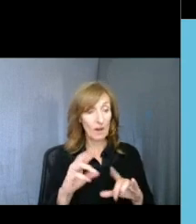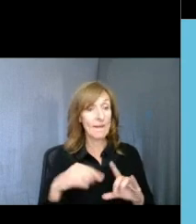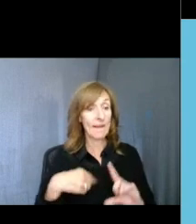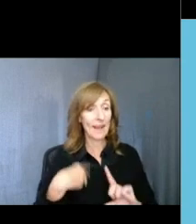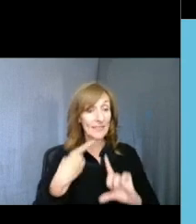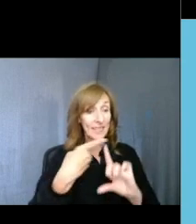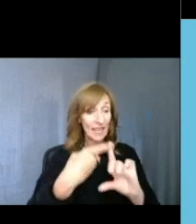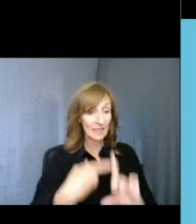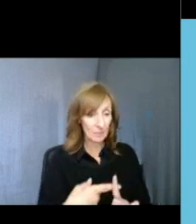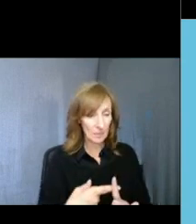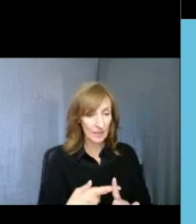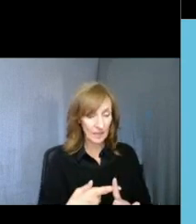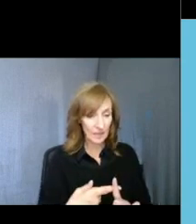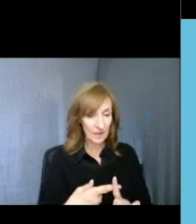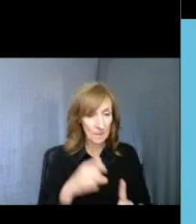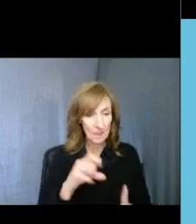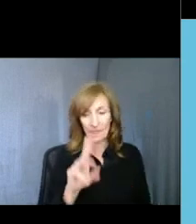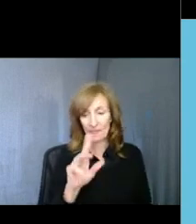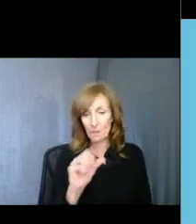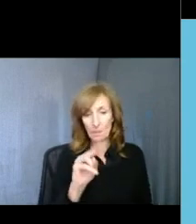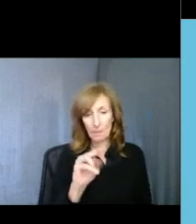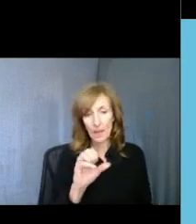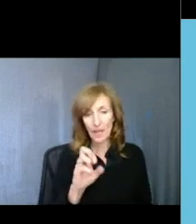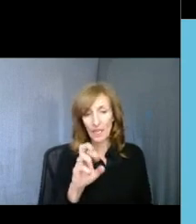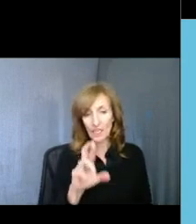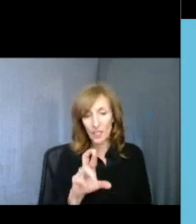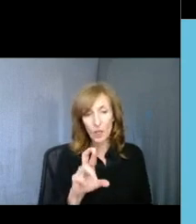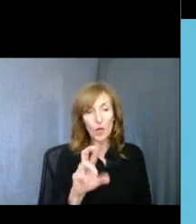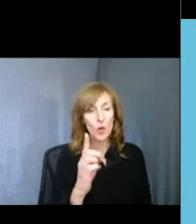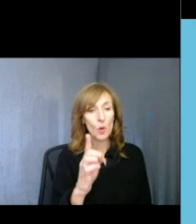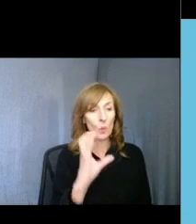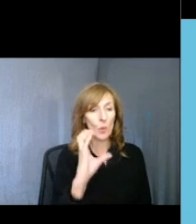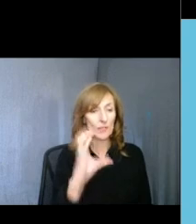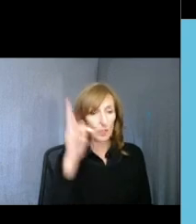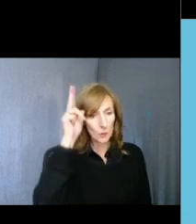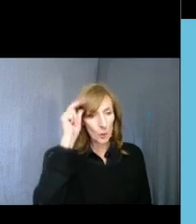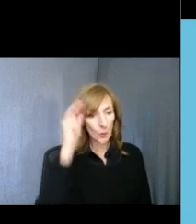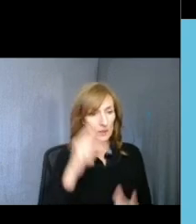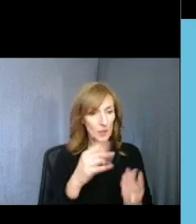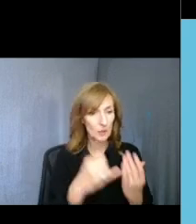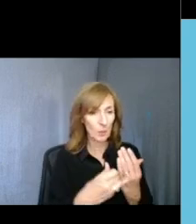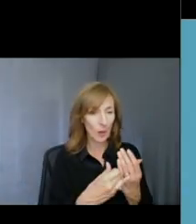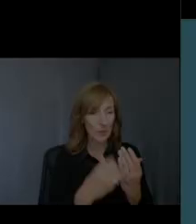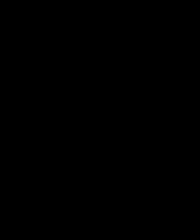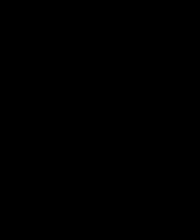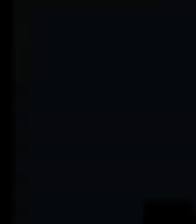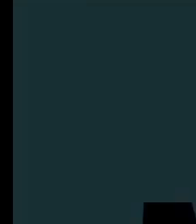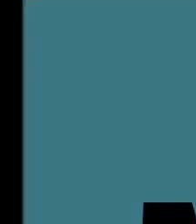Pioneer 100 Horses Project. Until then, we'll see you next time. Have a good rest of your week.